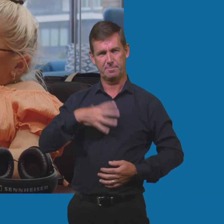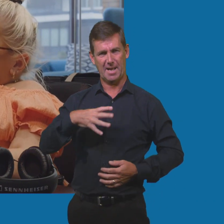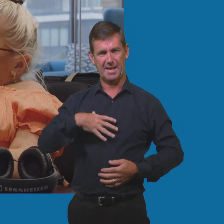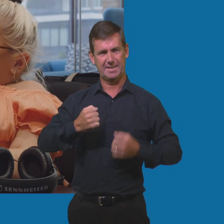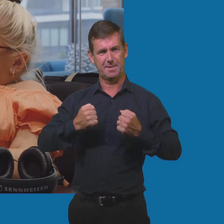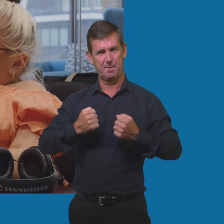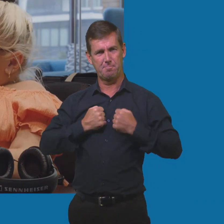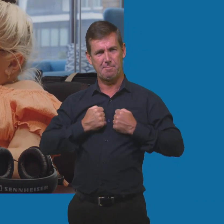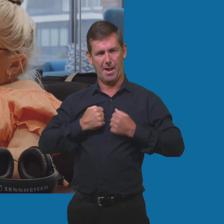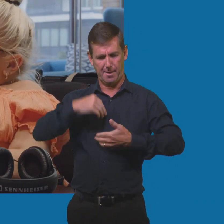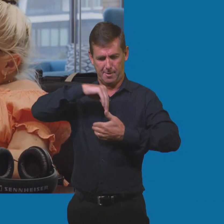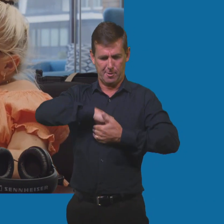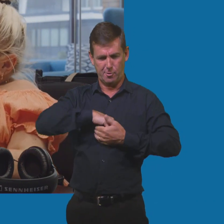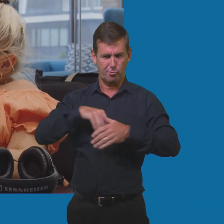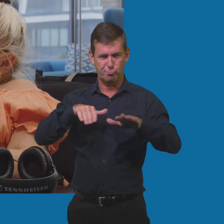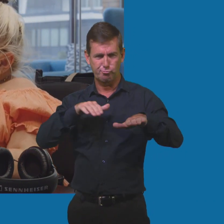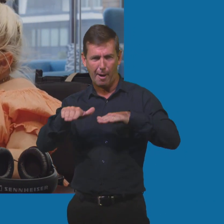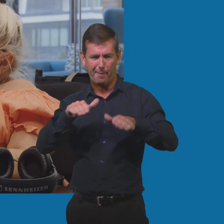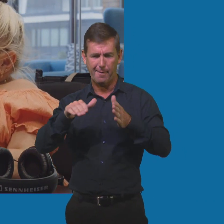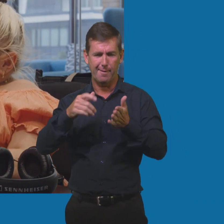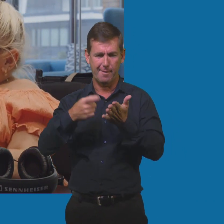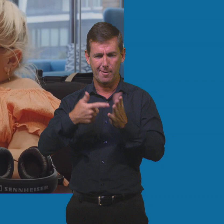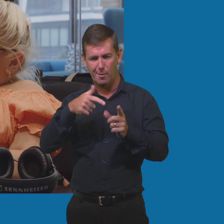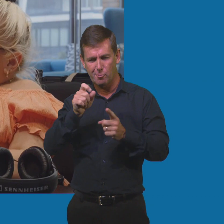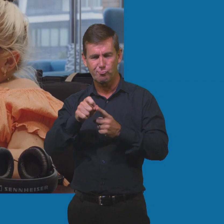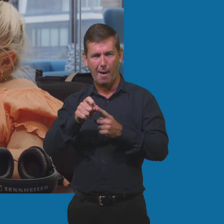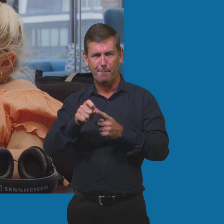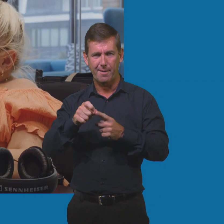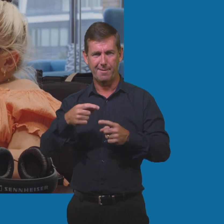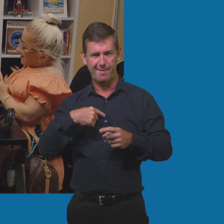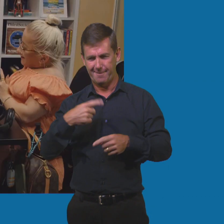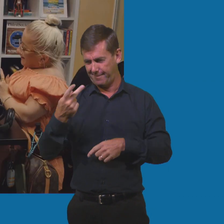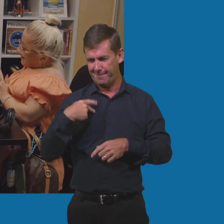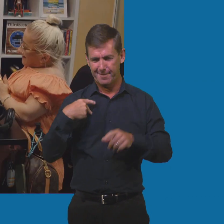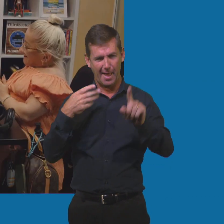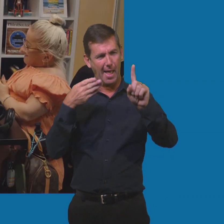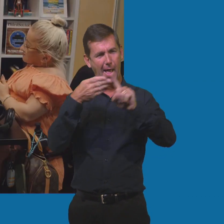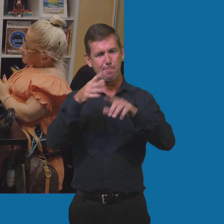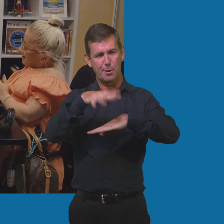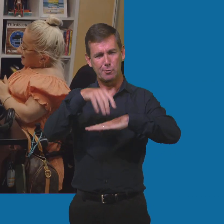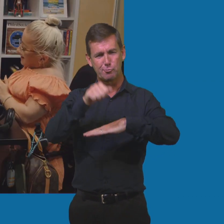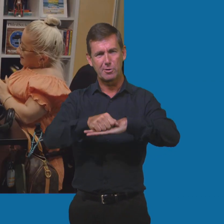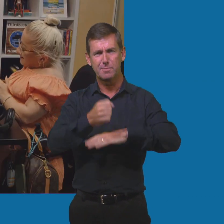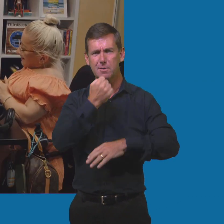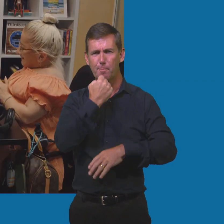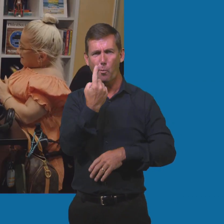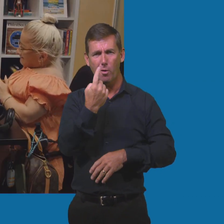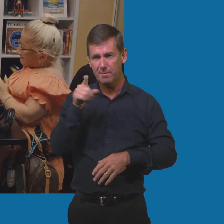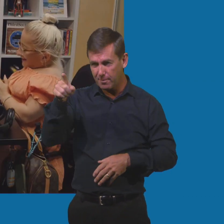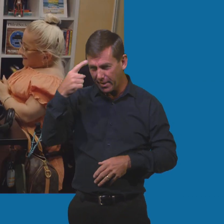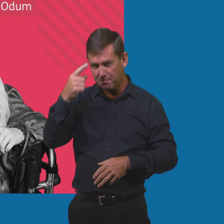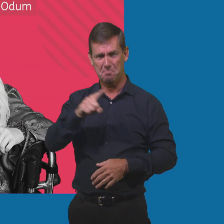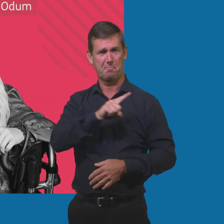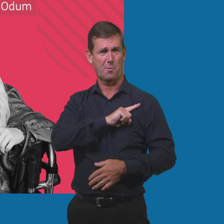lyric, my little rap. Maybe I can do that. Maybe we can go for Christmas number 1, Sophie. I like the idea of that, What Sam. do you think? Yeah, why not?